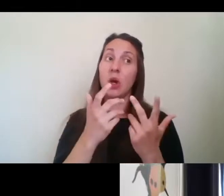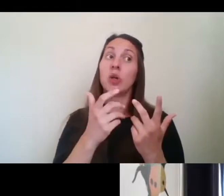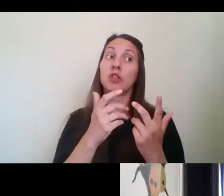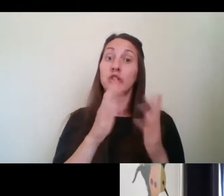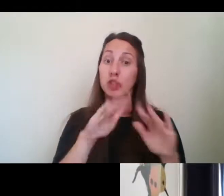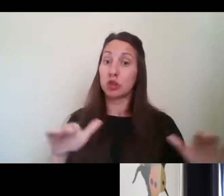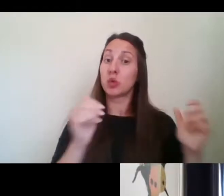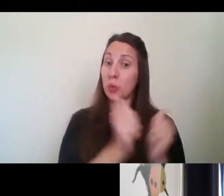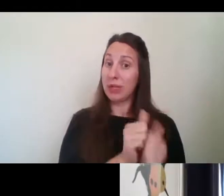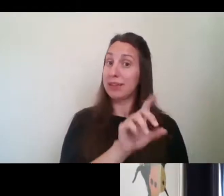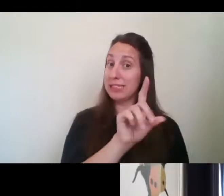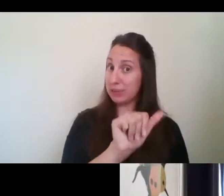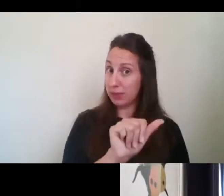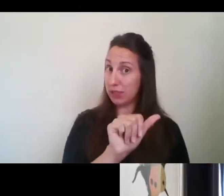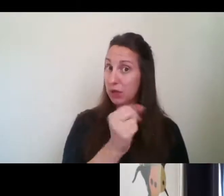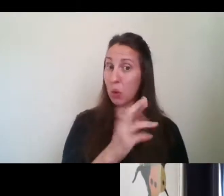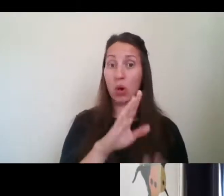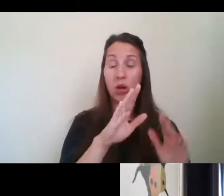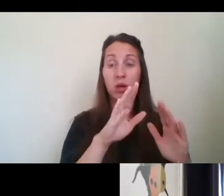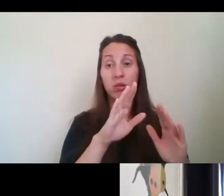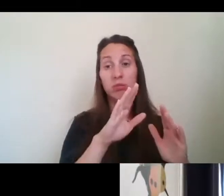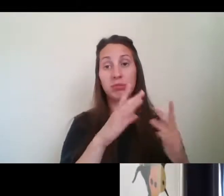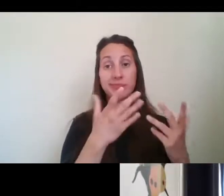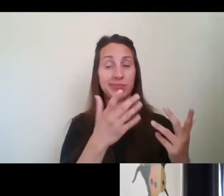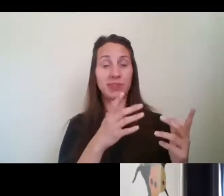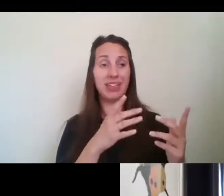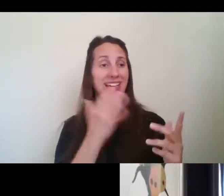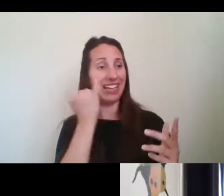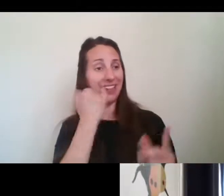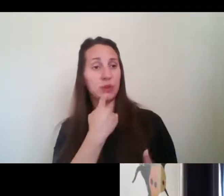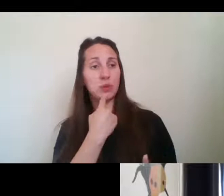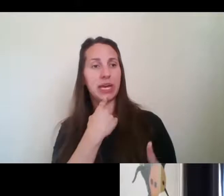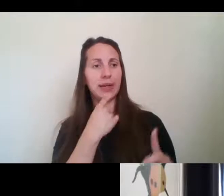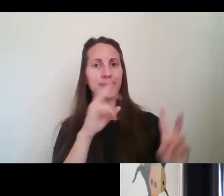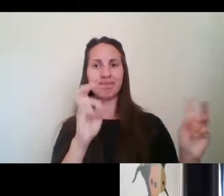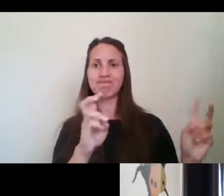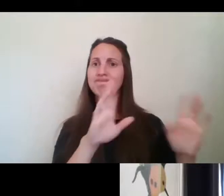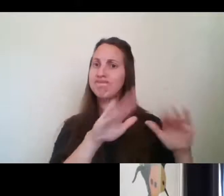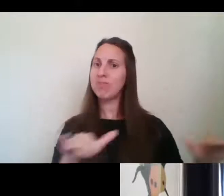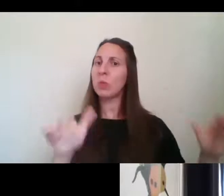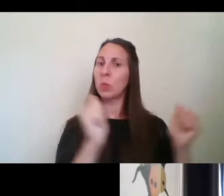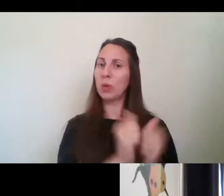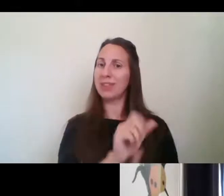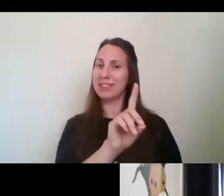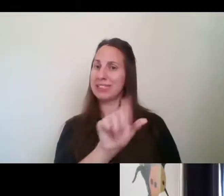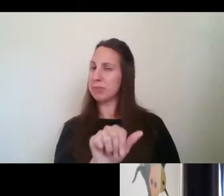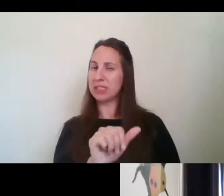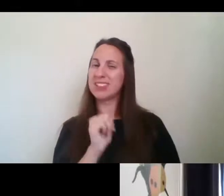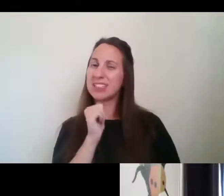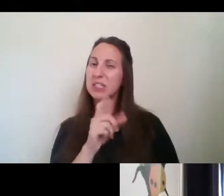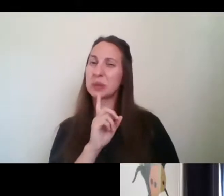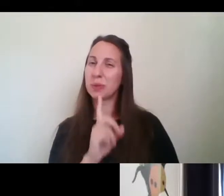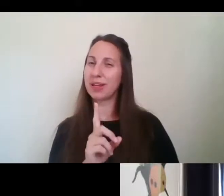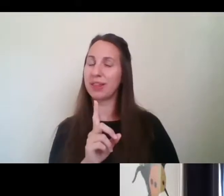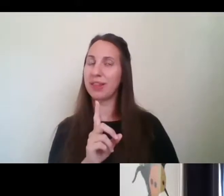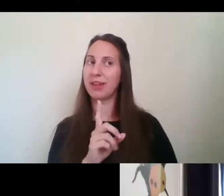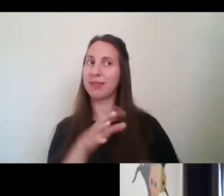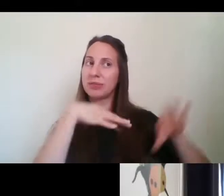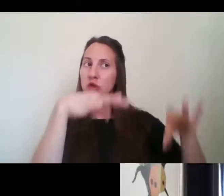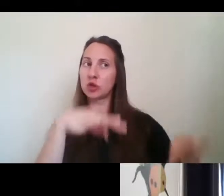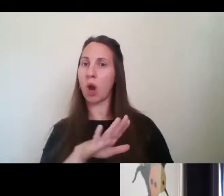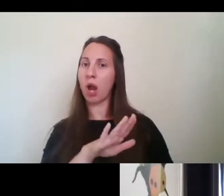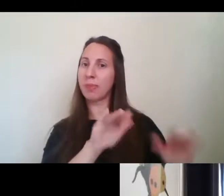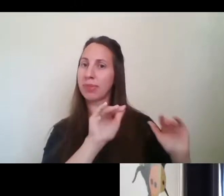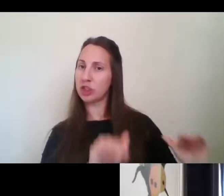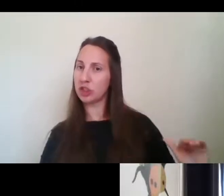a disability also doesn't tell us a lot about that child. It's okay to talk about the educational needs of a